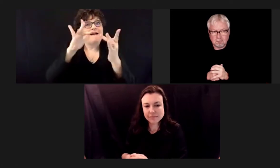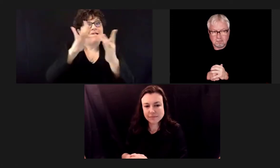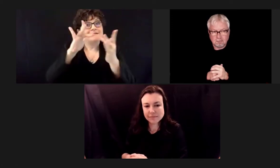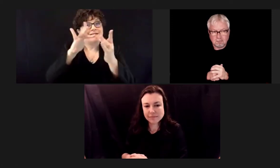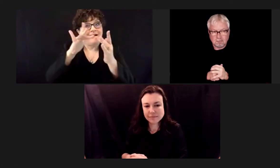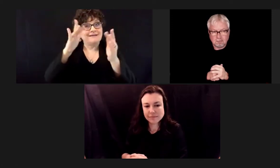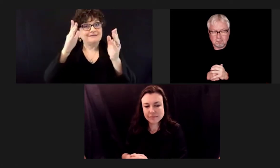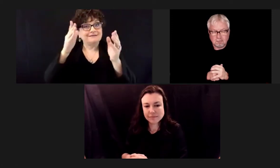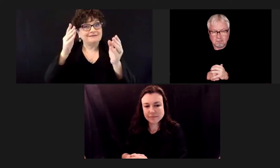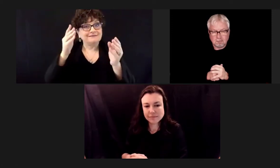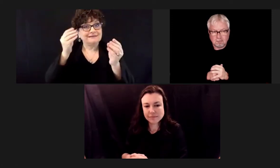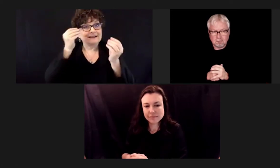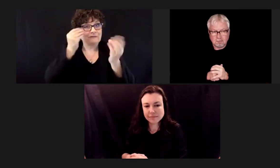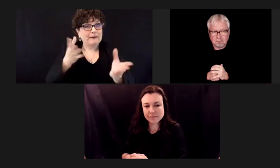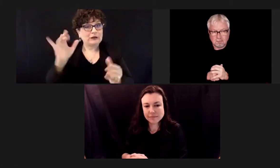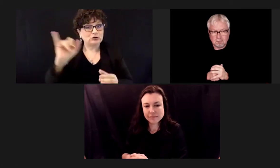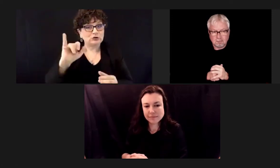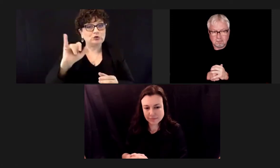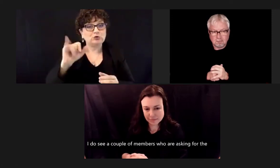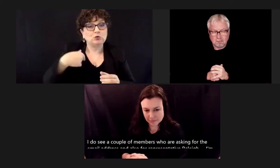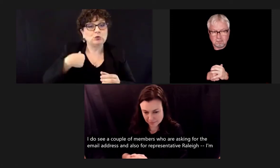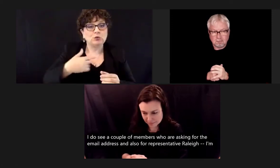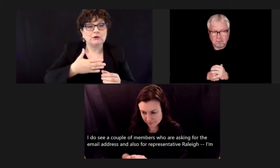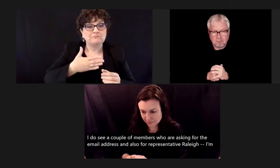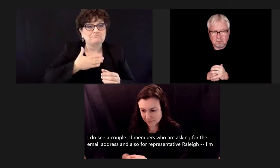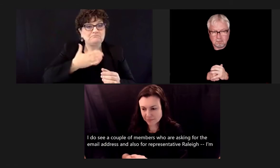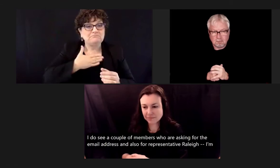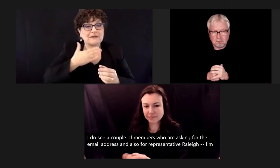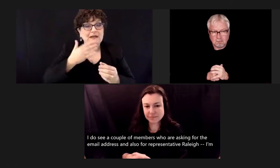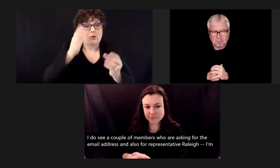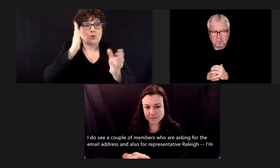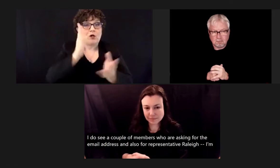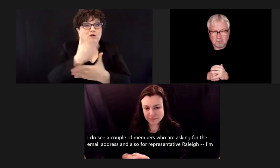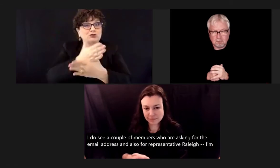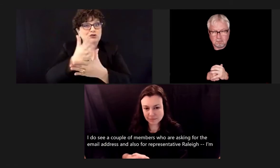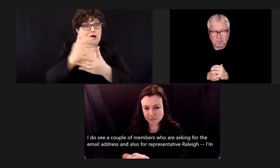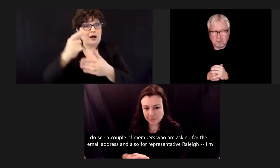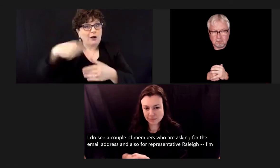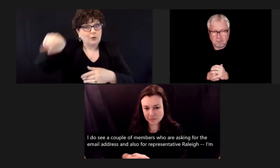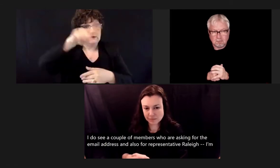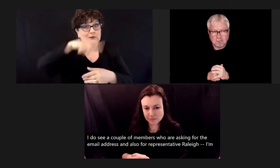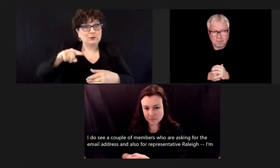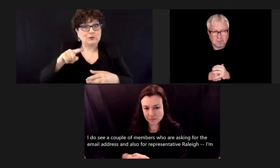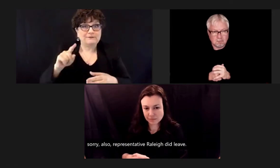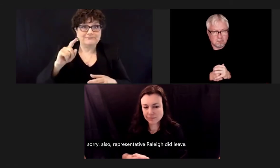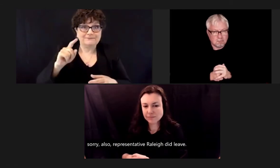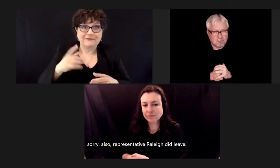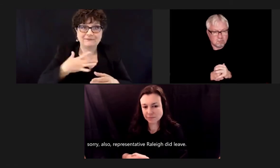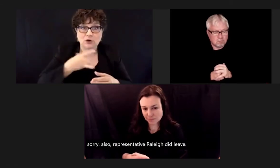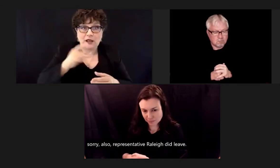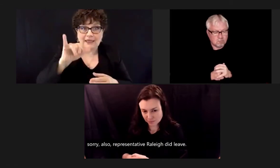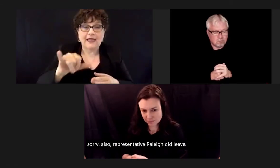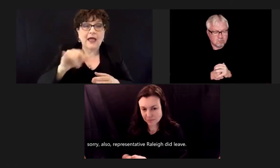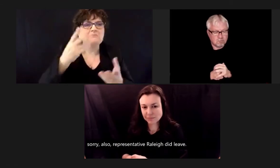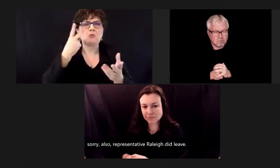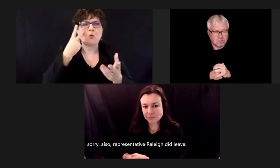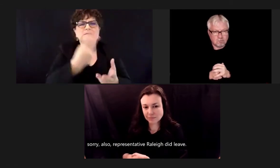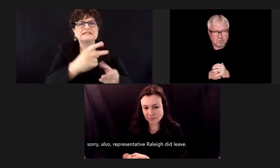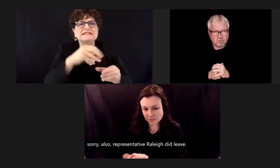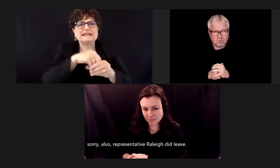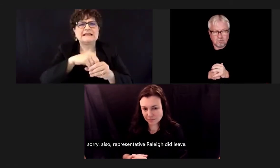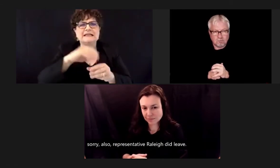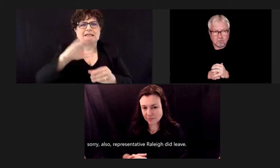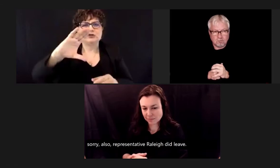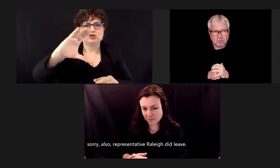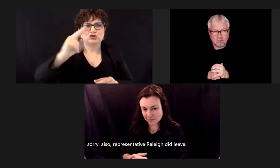Also Representative Raleigh did leave their contact information as well. And so we'll be sharing this with all of